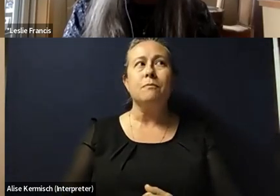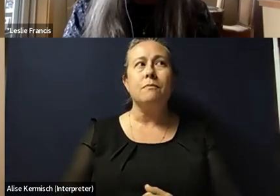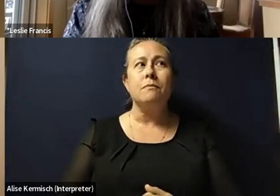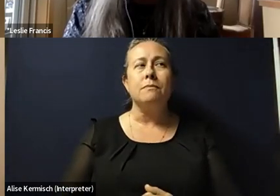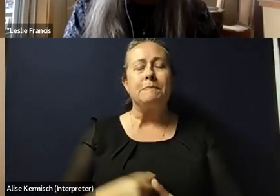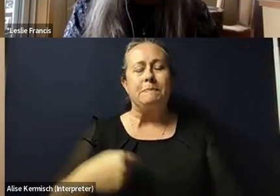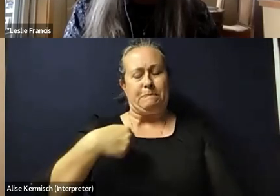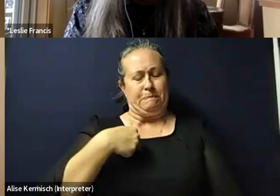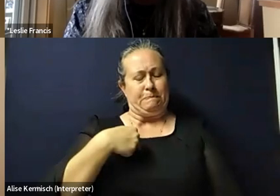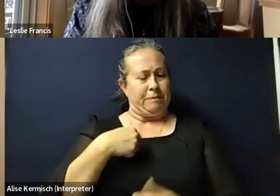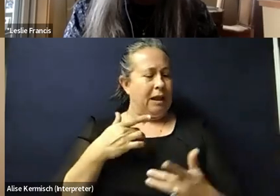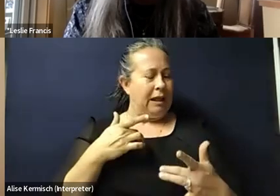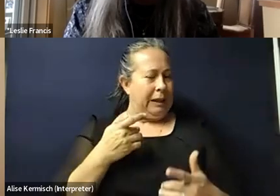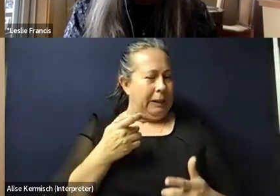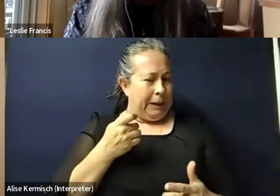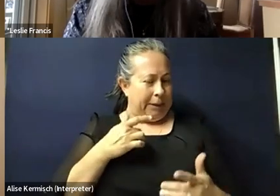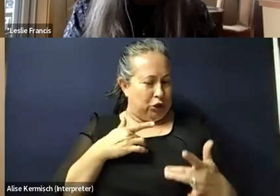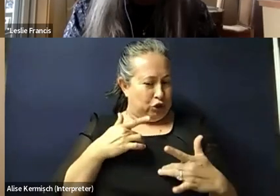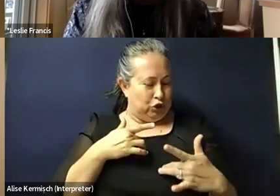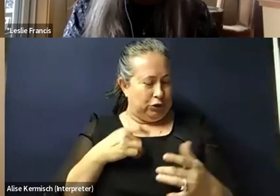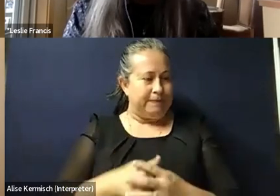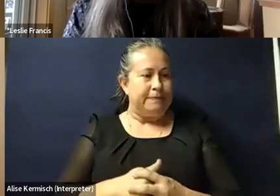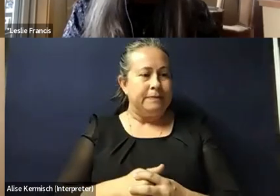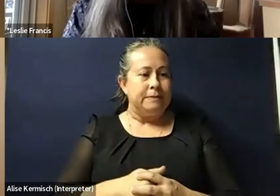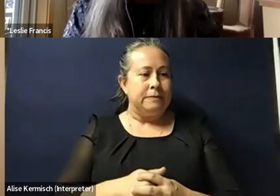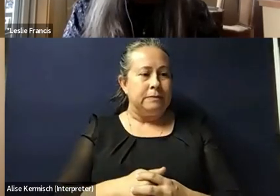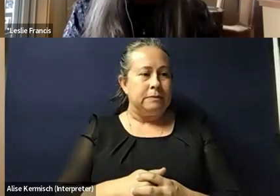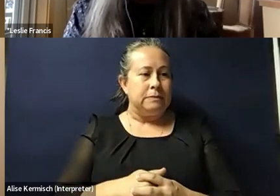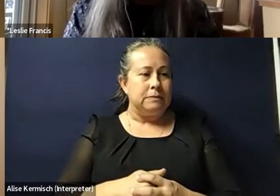I'm a little concerned that